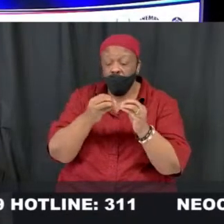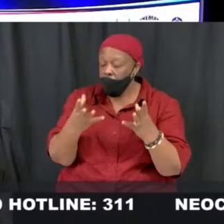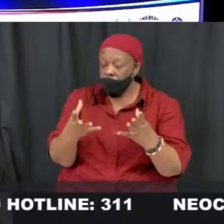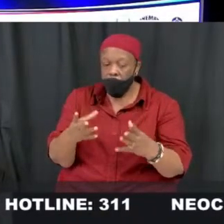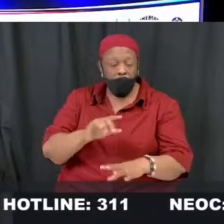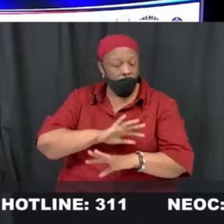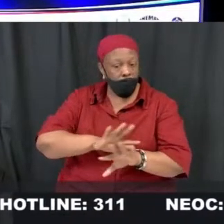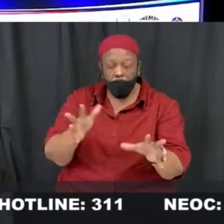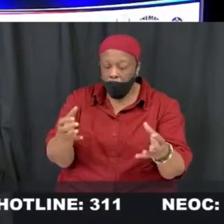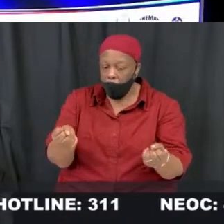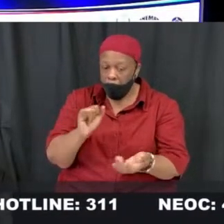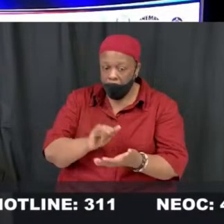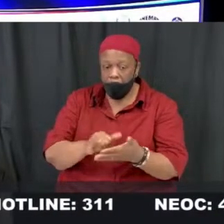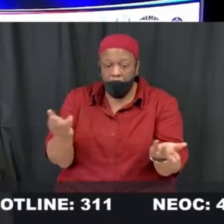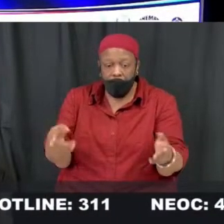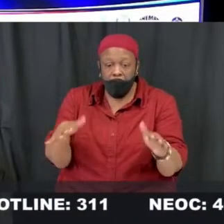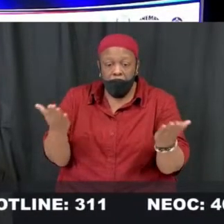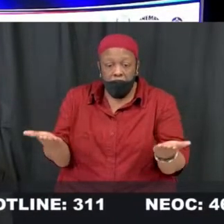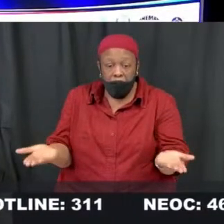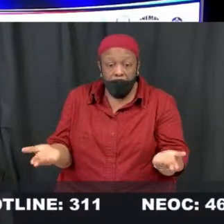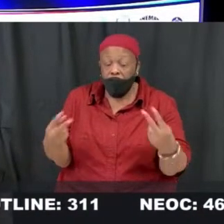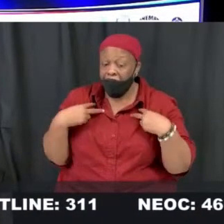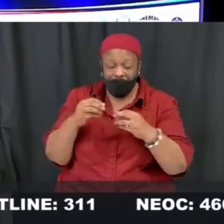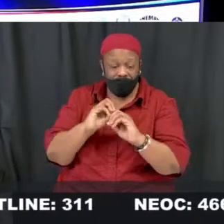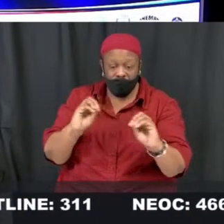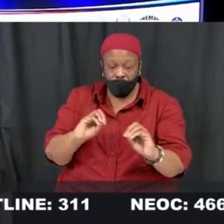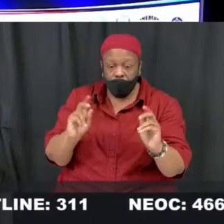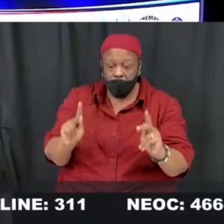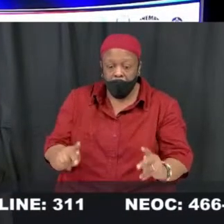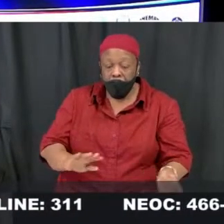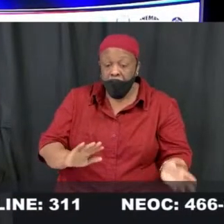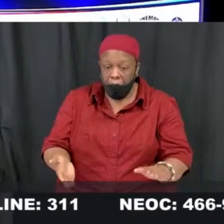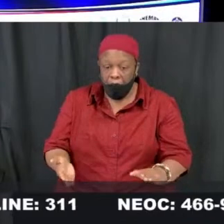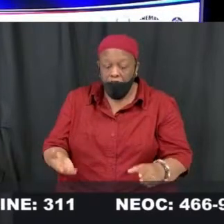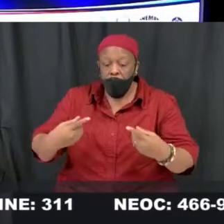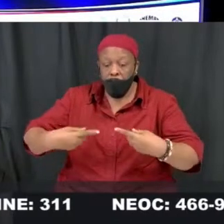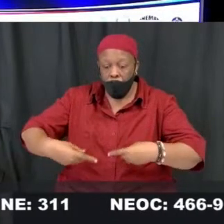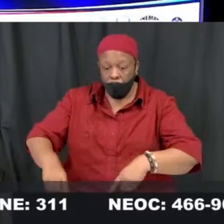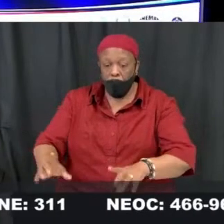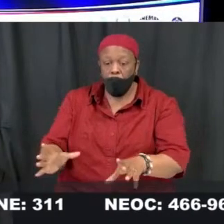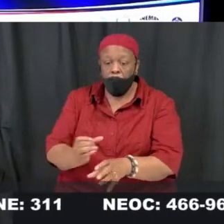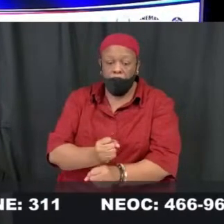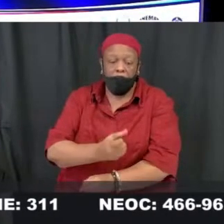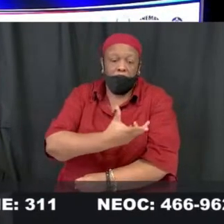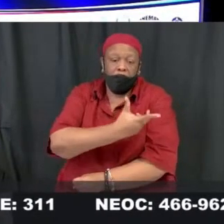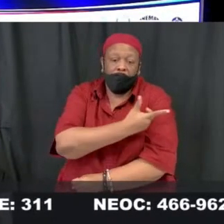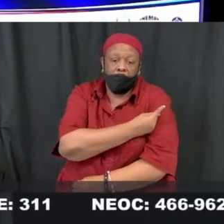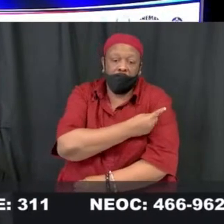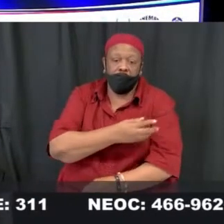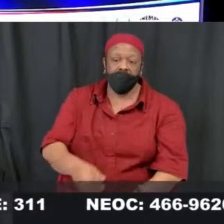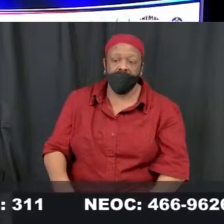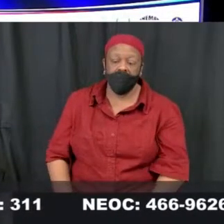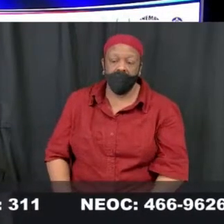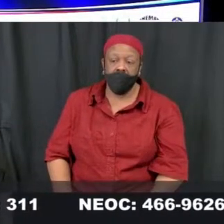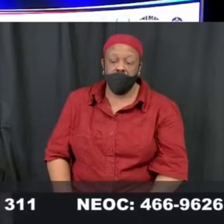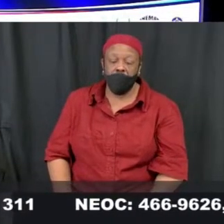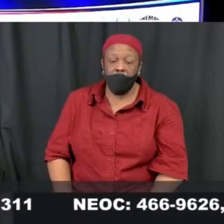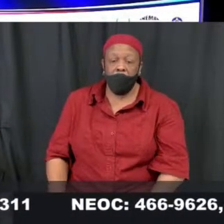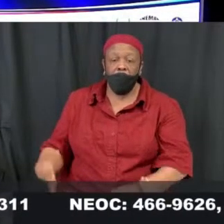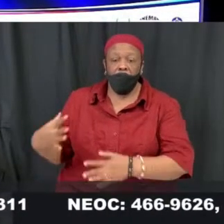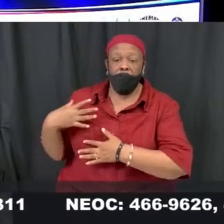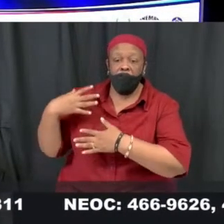today through your actions of getting vaccinated. Heroes are not made in a crisis. In a crisis,